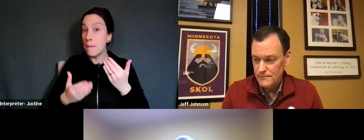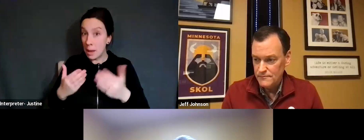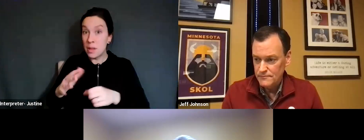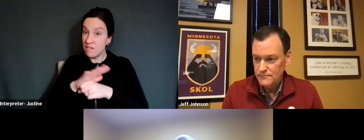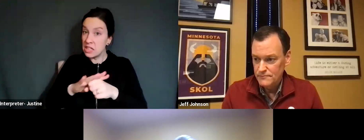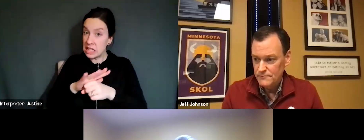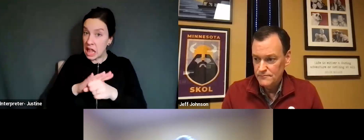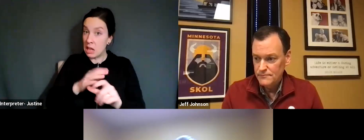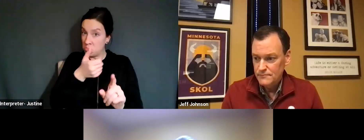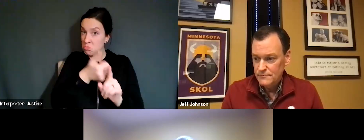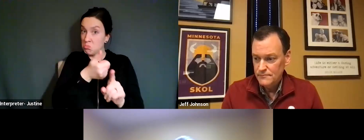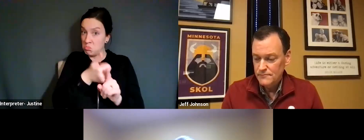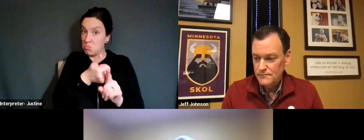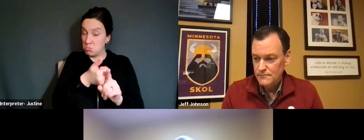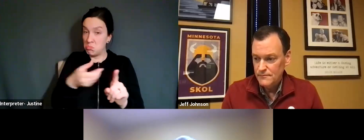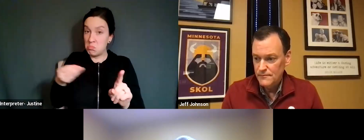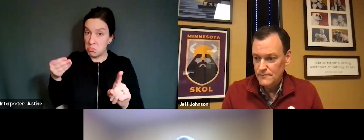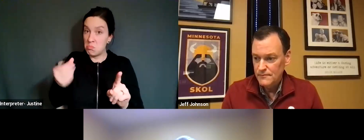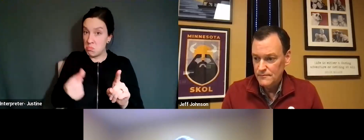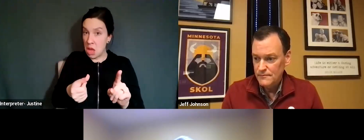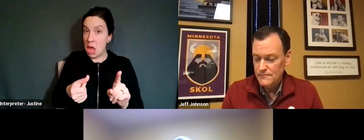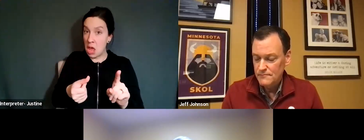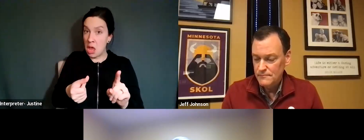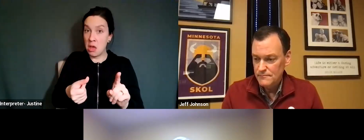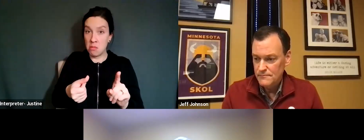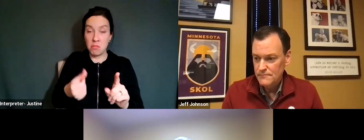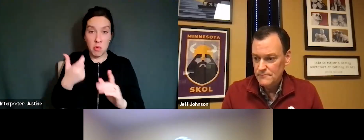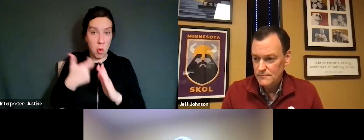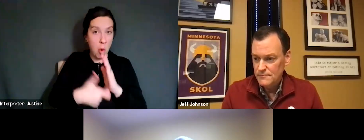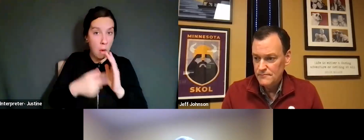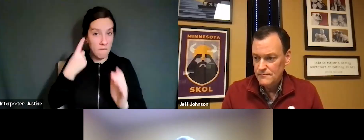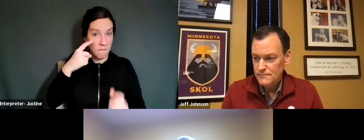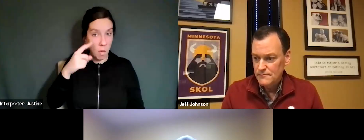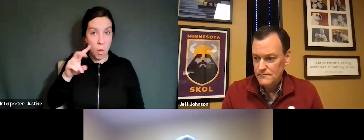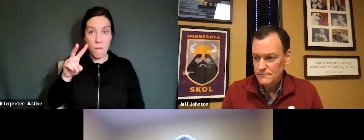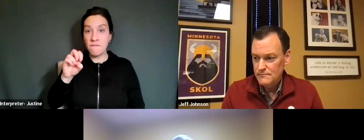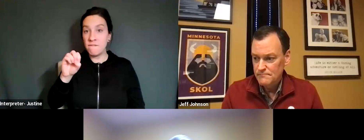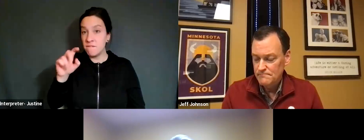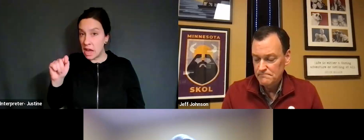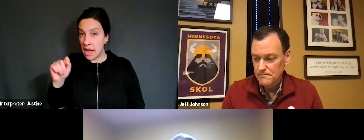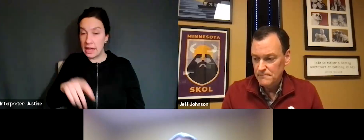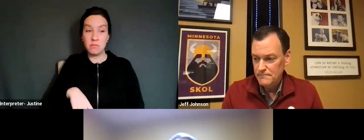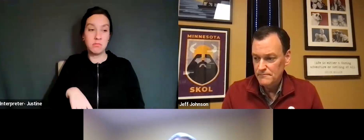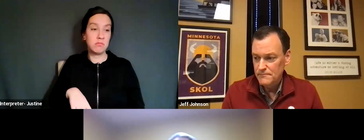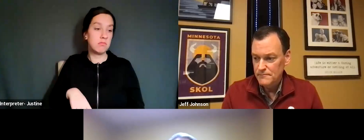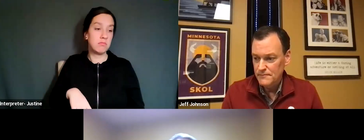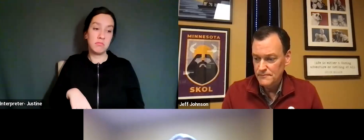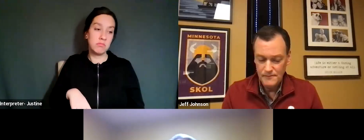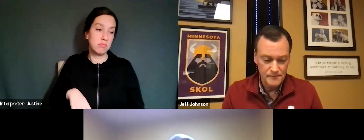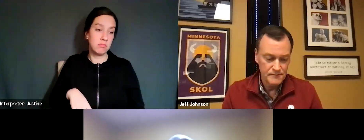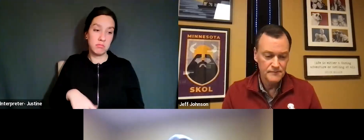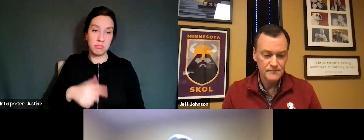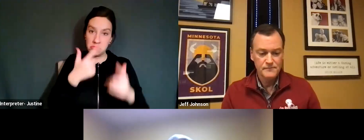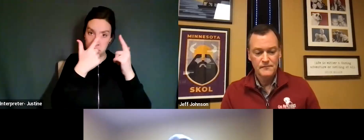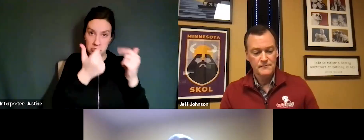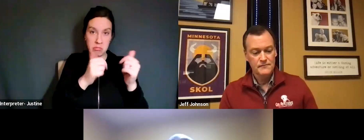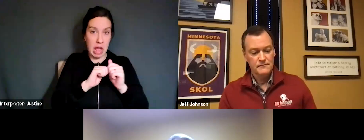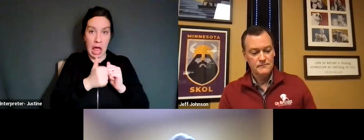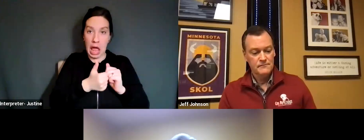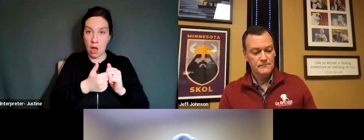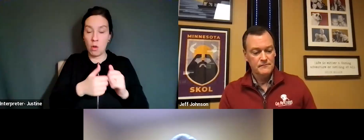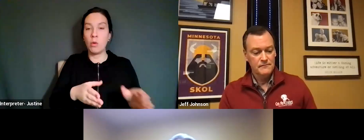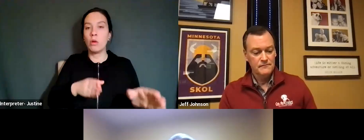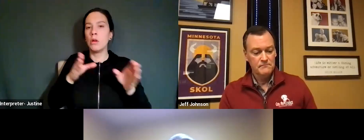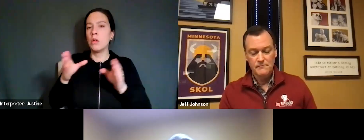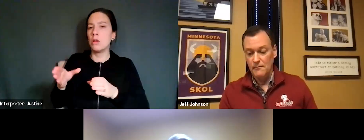itself is responsible for the cost, whether they have that money or they come up with it by fundraising. In other situations, it